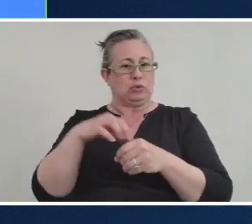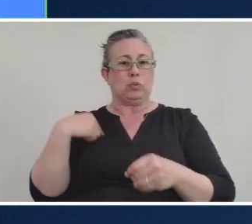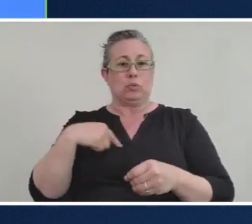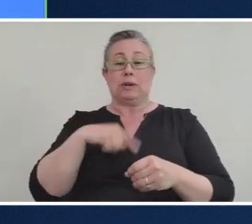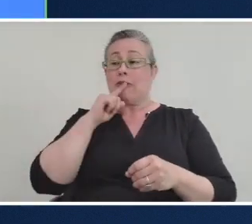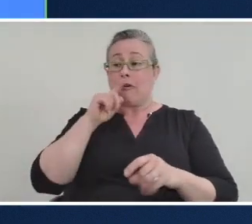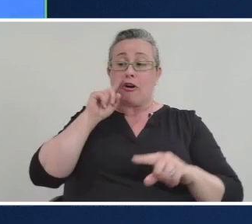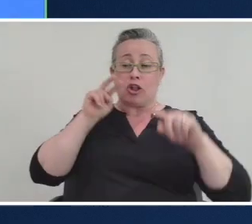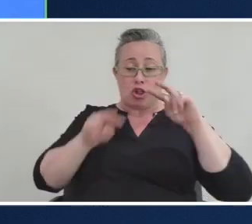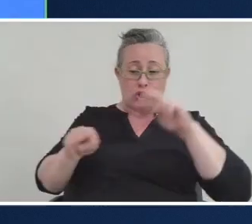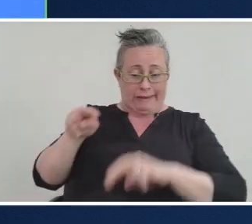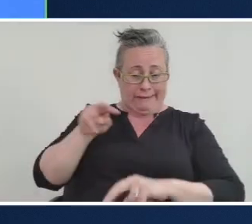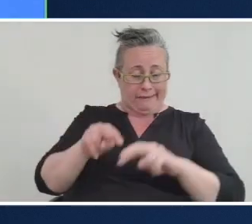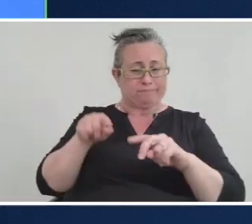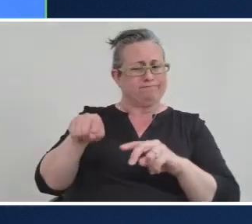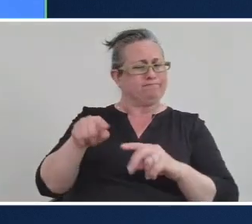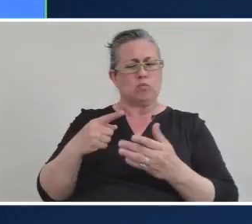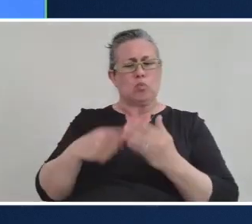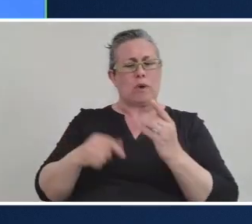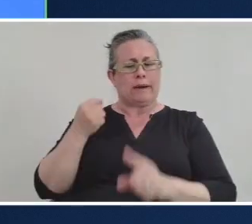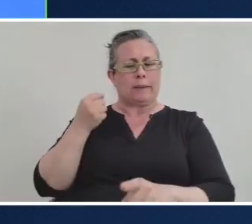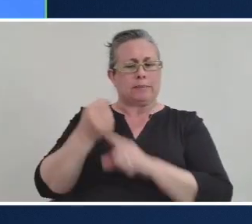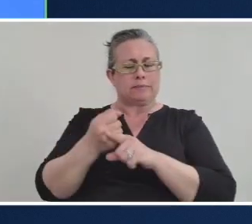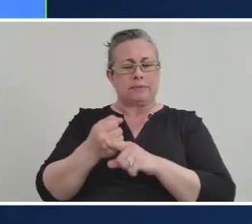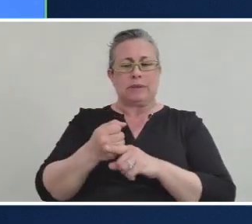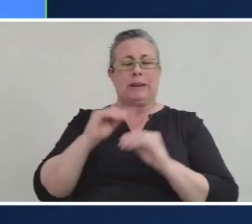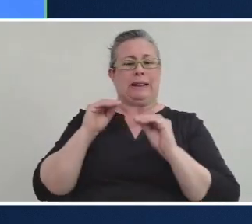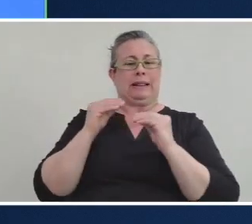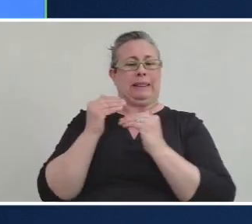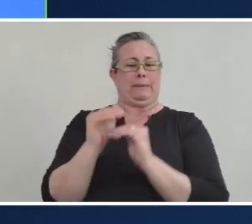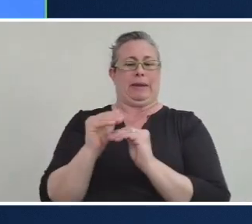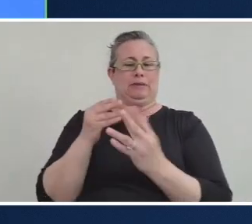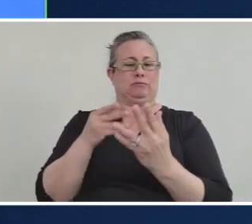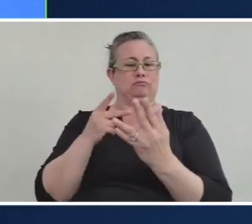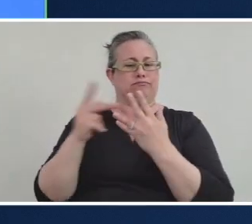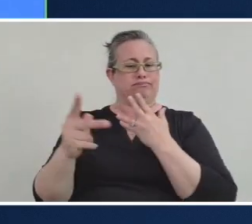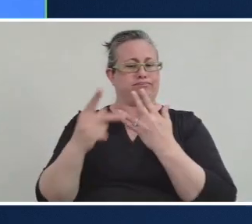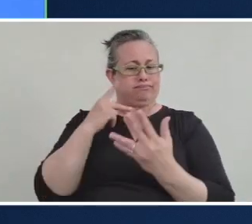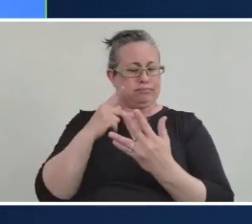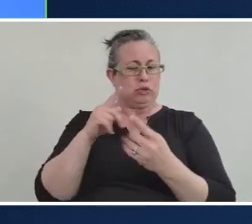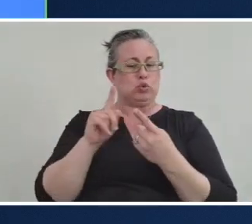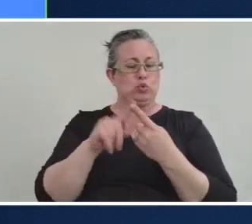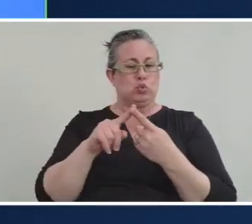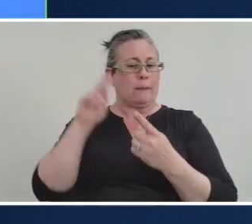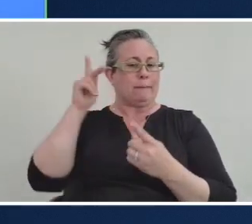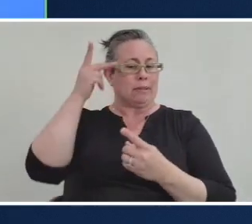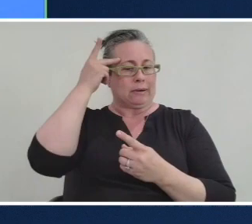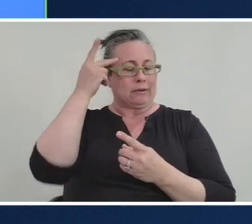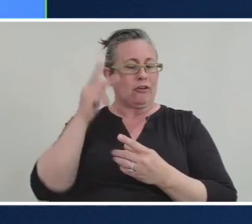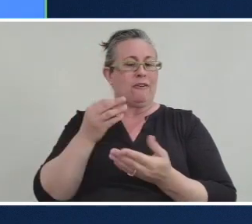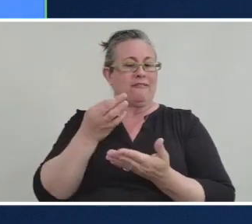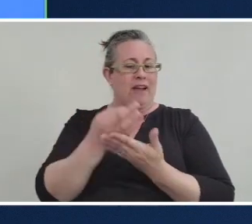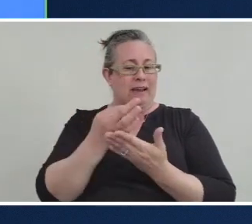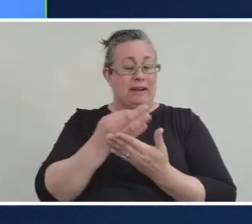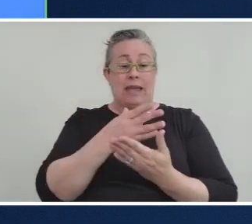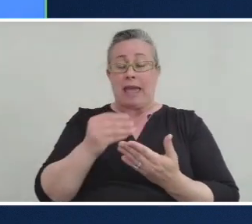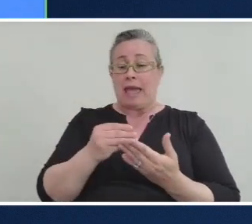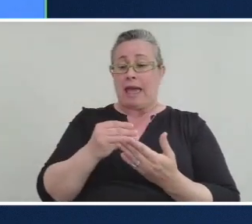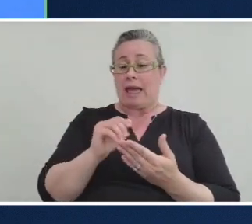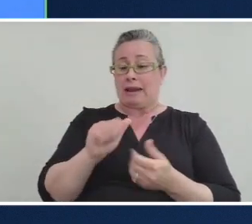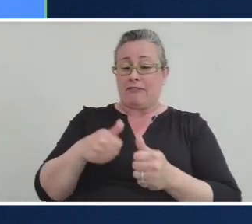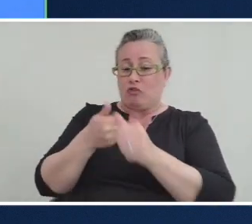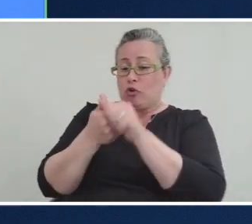the impact of a lack of transparency when it comes to political finance and a lack of enforcement of the rules on